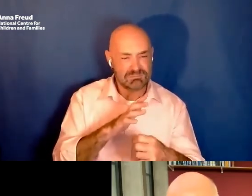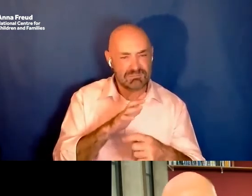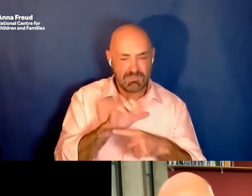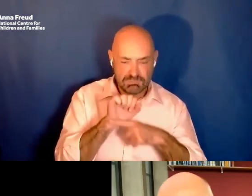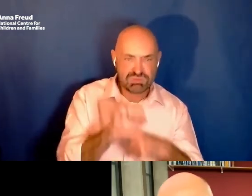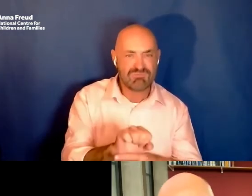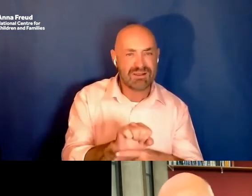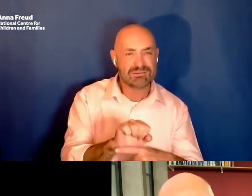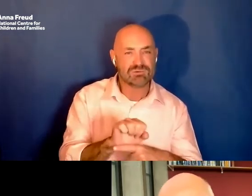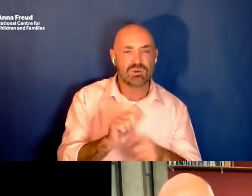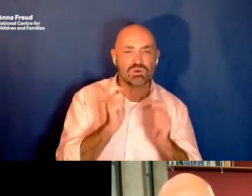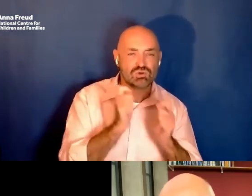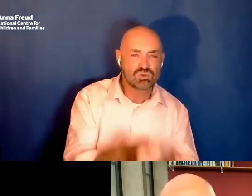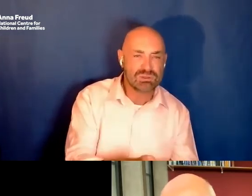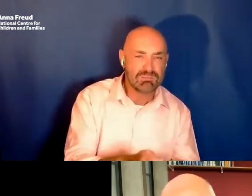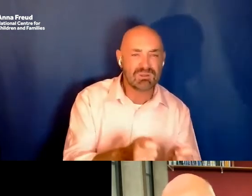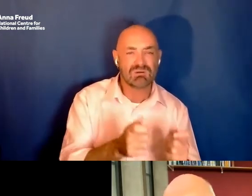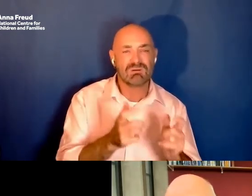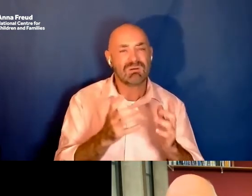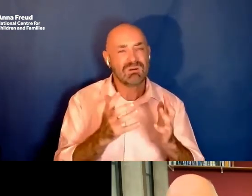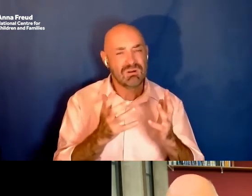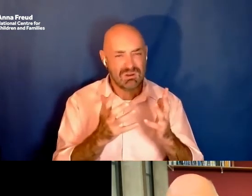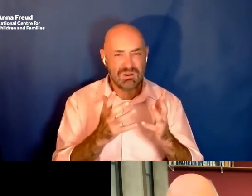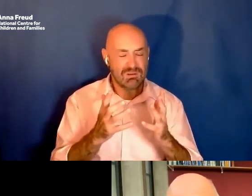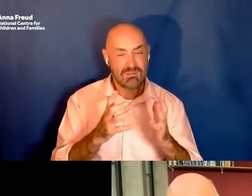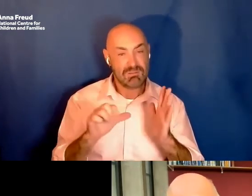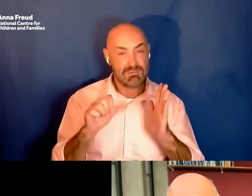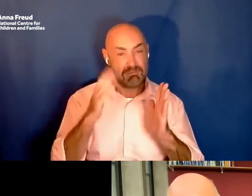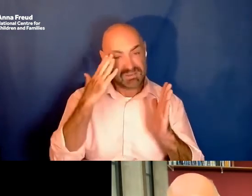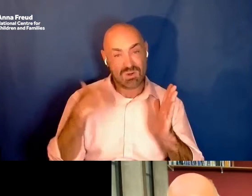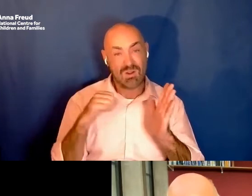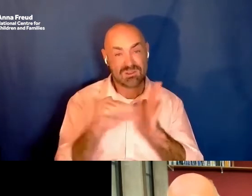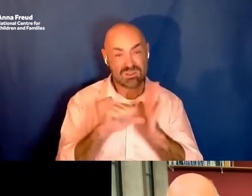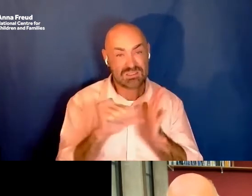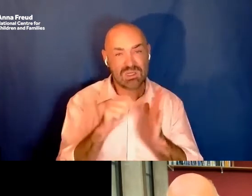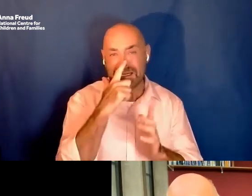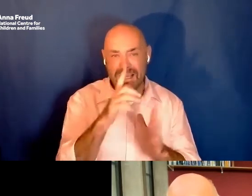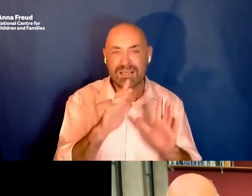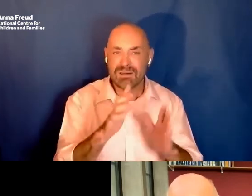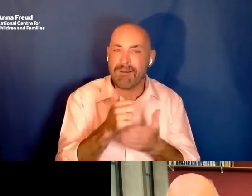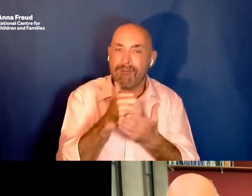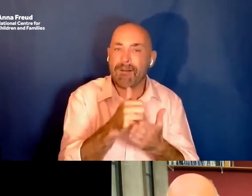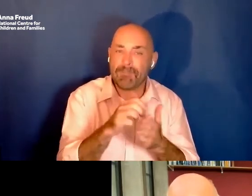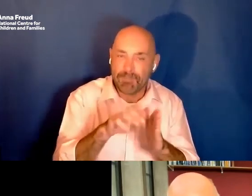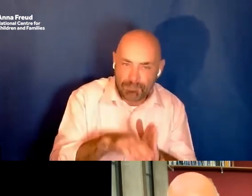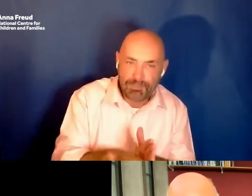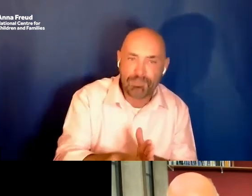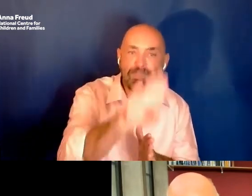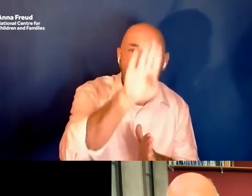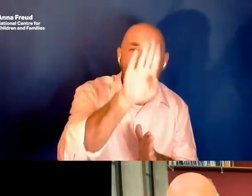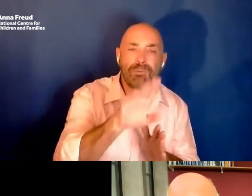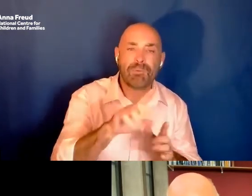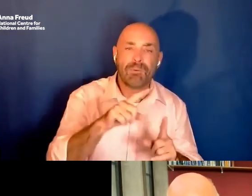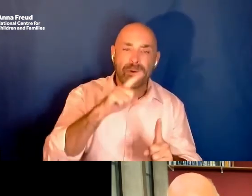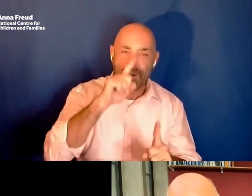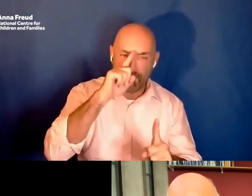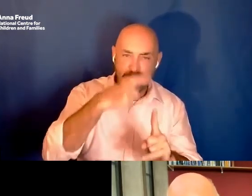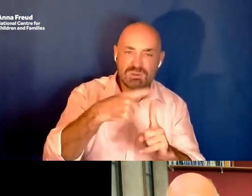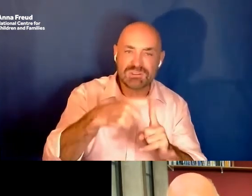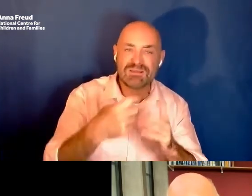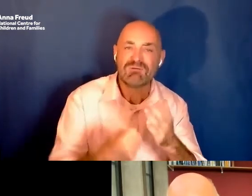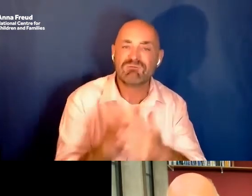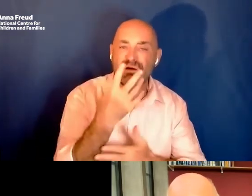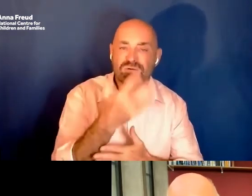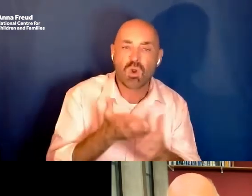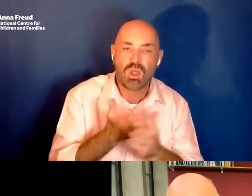youth mental health challenges, and contribute to this sort of positive flourishing that we